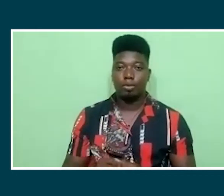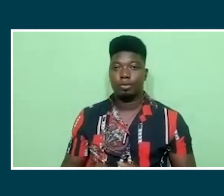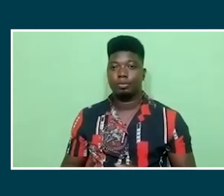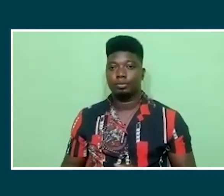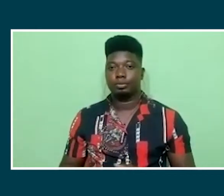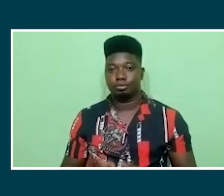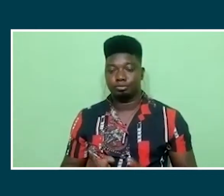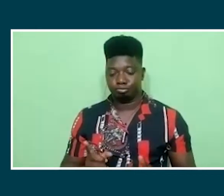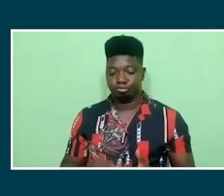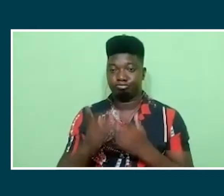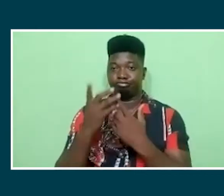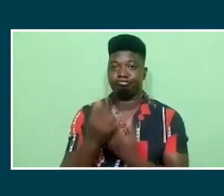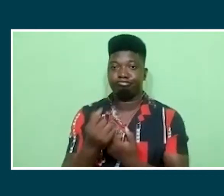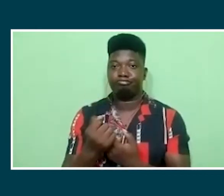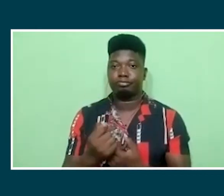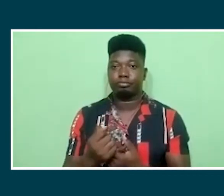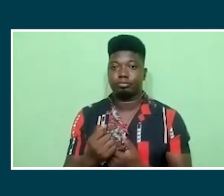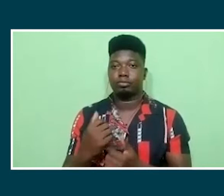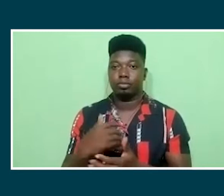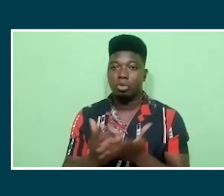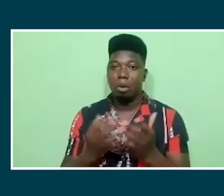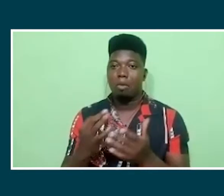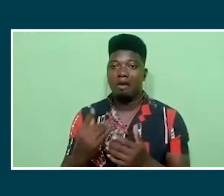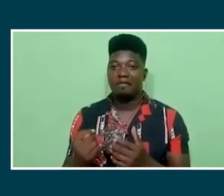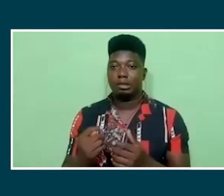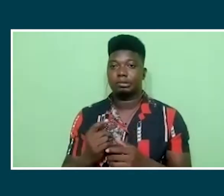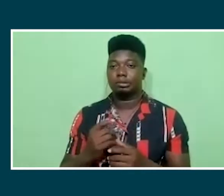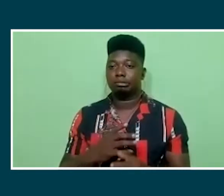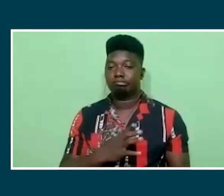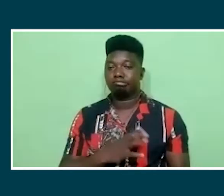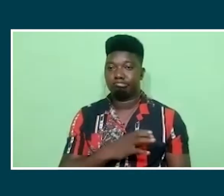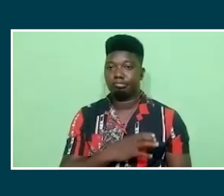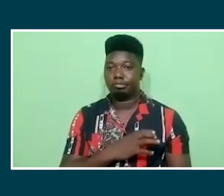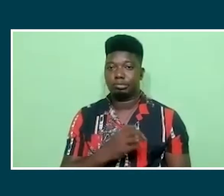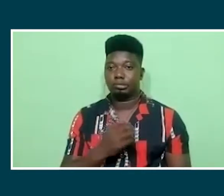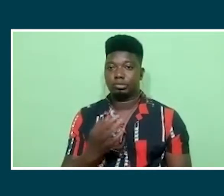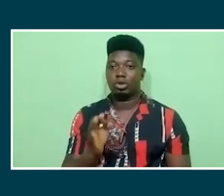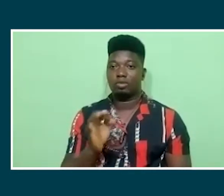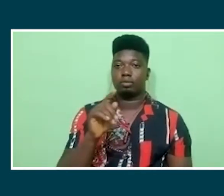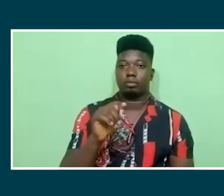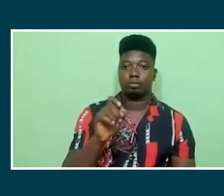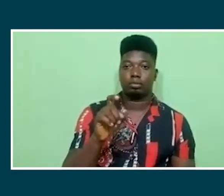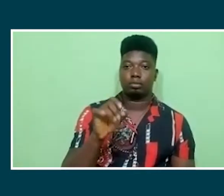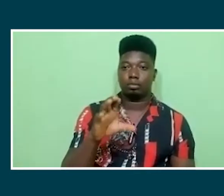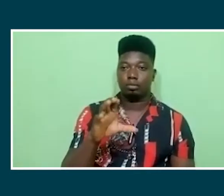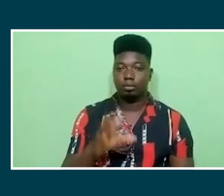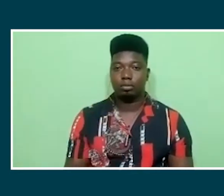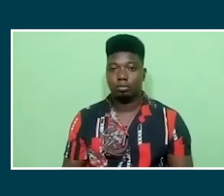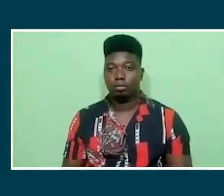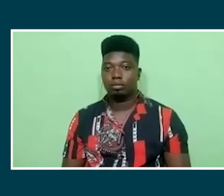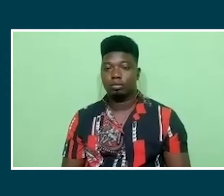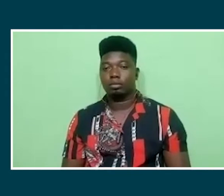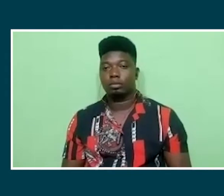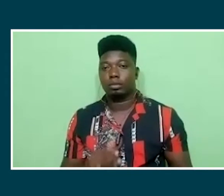some of the characteristics of toxic masculinity. I think if we explore concepts around linked